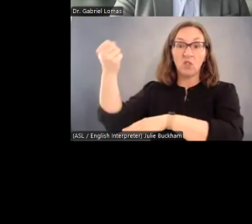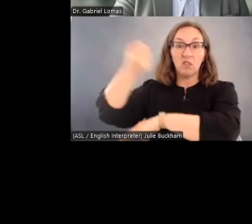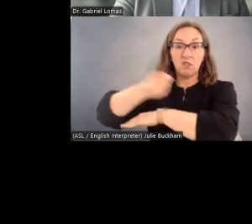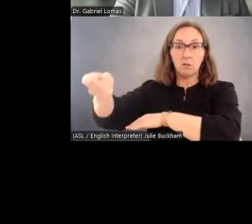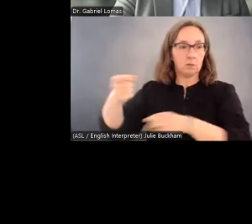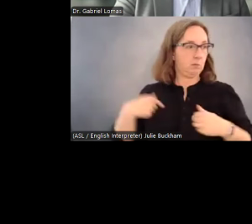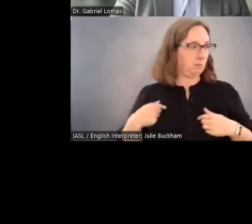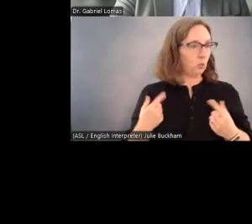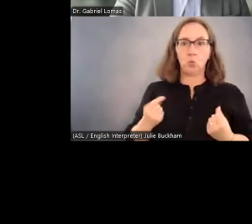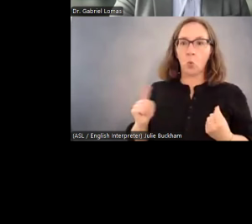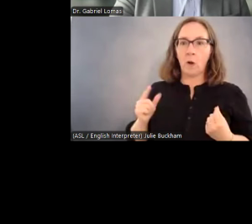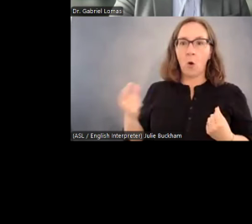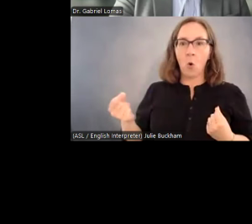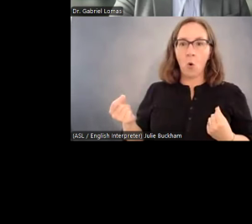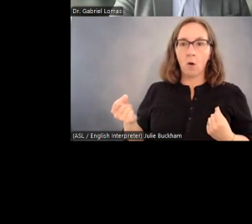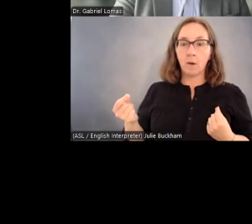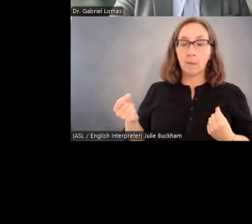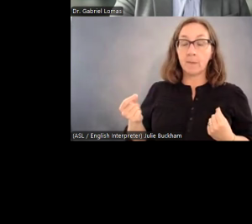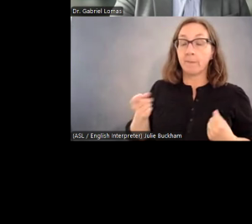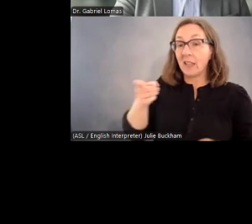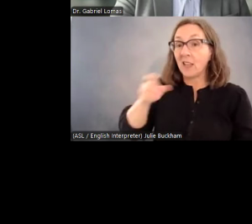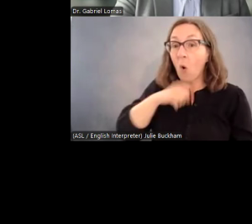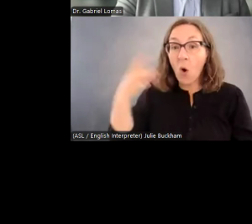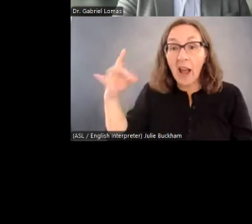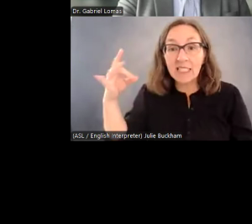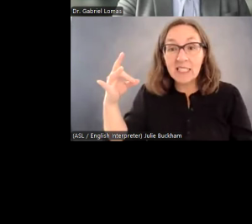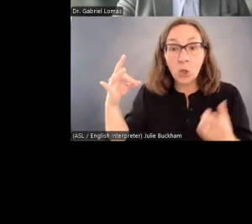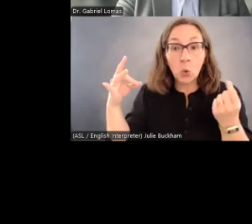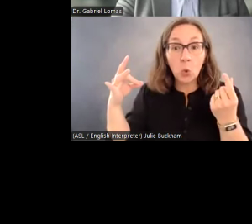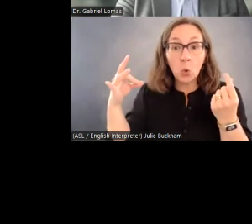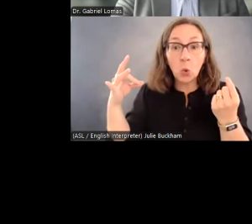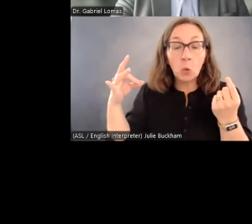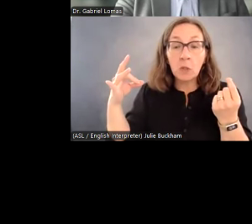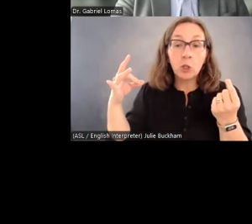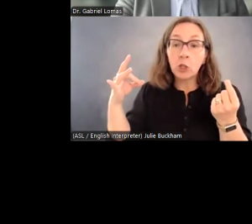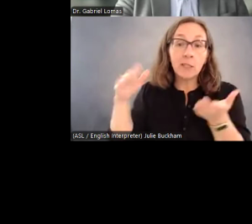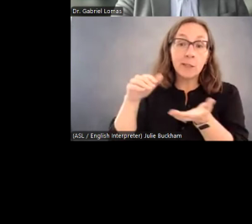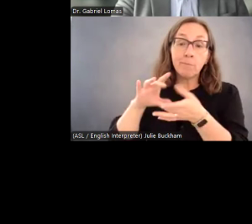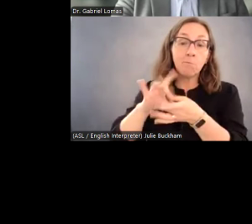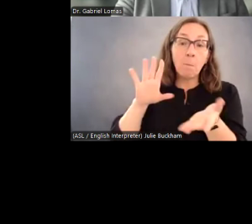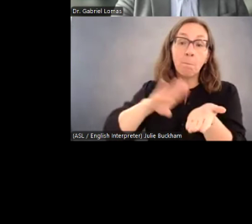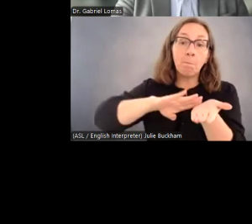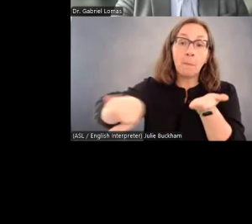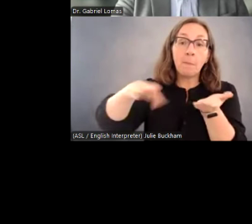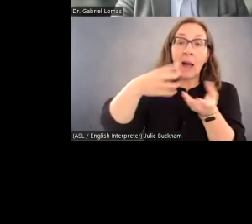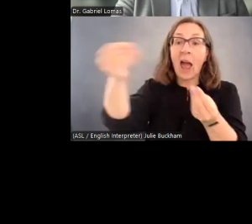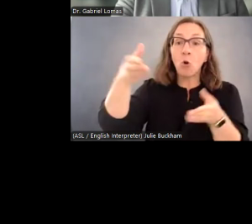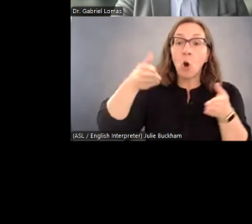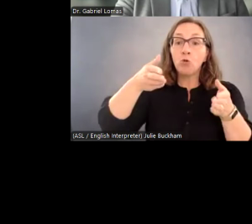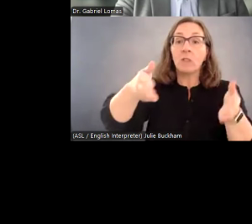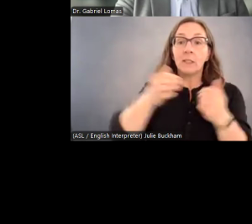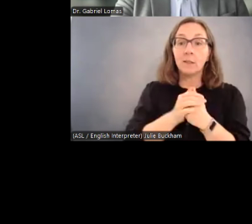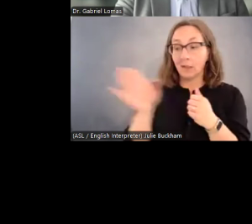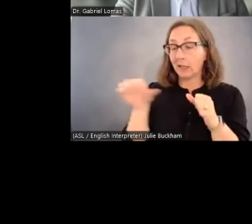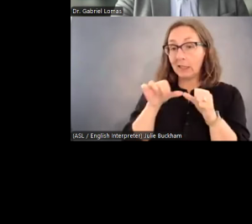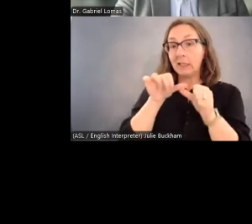because they were unsuccessful at conserving him, he was pretty much released out on the streets and continued to use, was